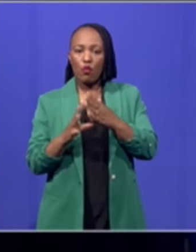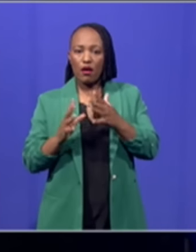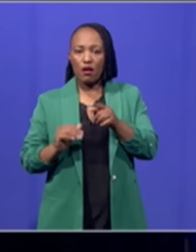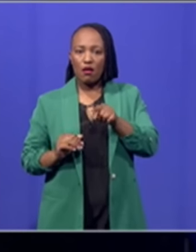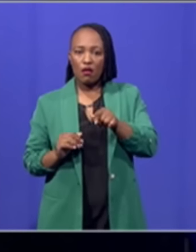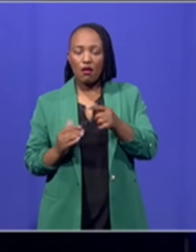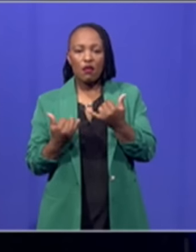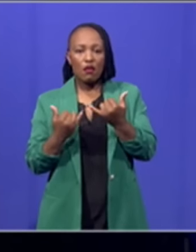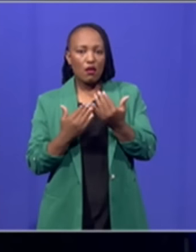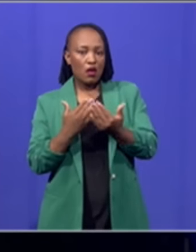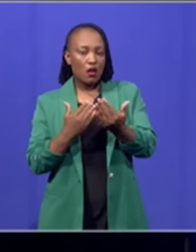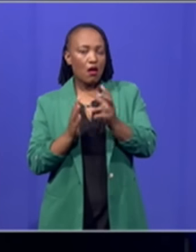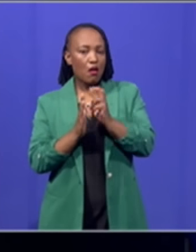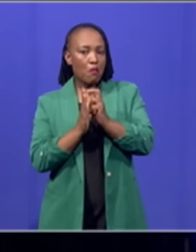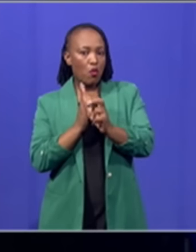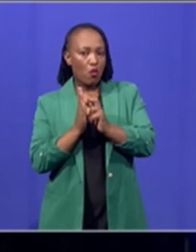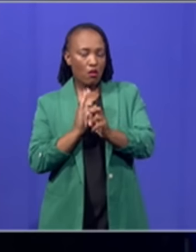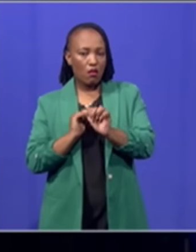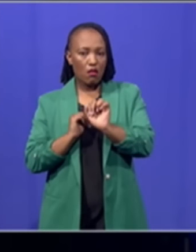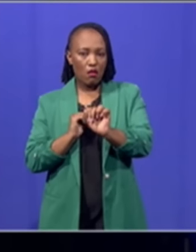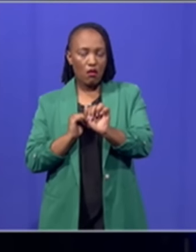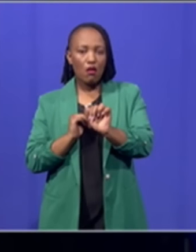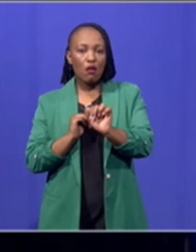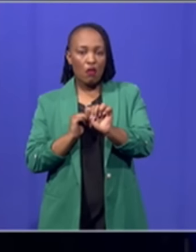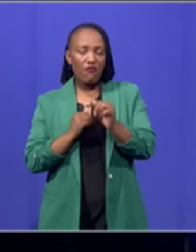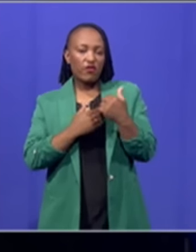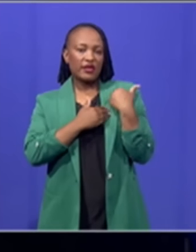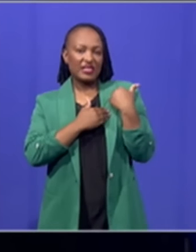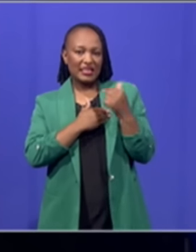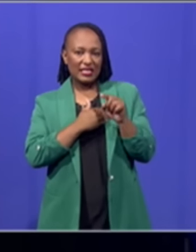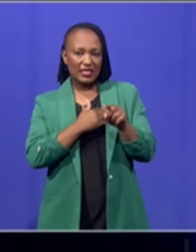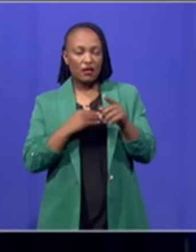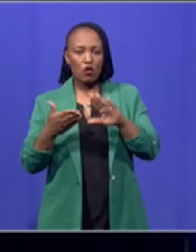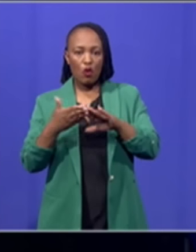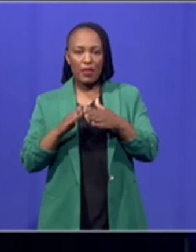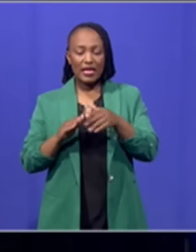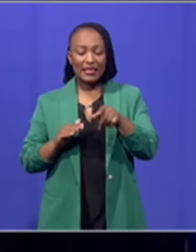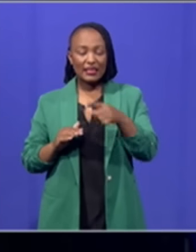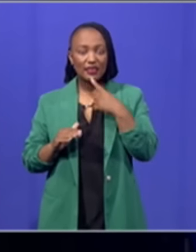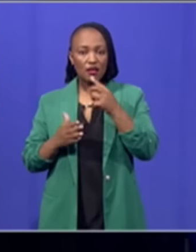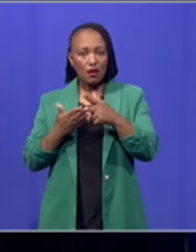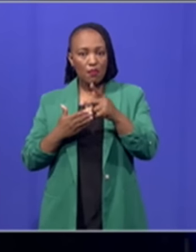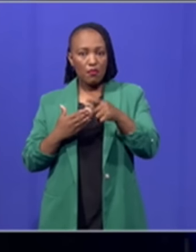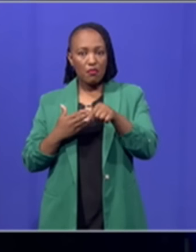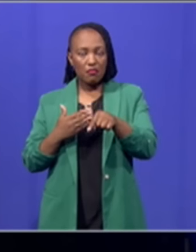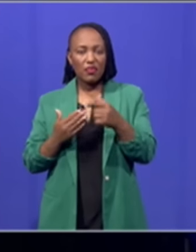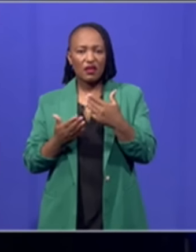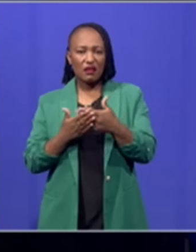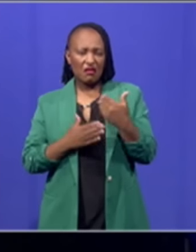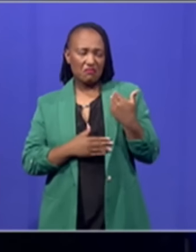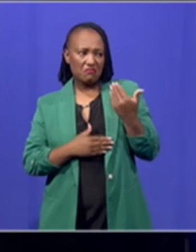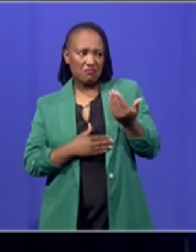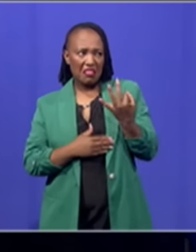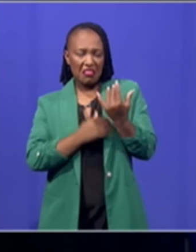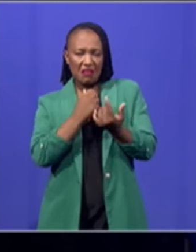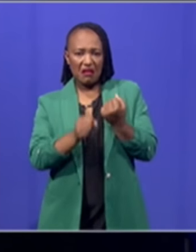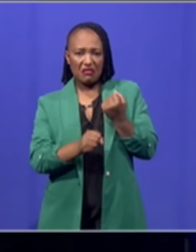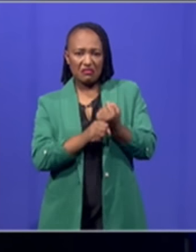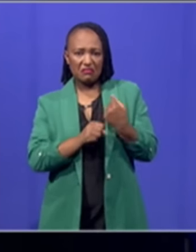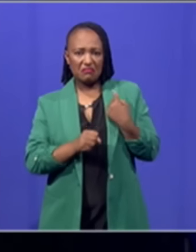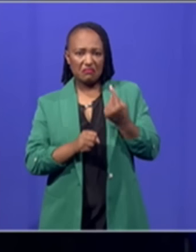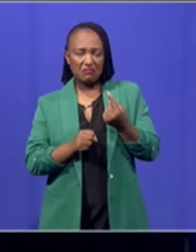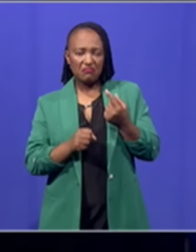retelelwa ke go ka latela melao ya bona e maleba ya pabalesego. Baagi ba re projeke e ka nna le dingwaga di ka nna 3 e